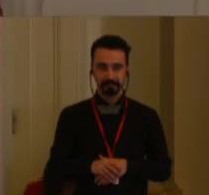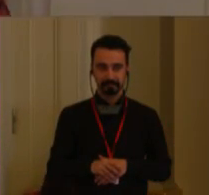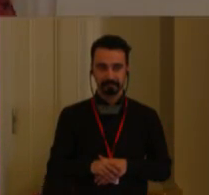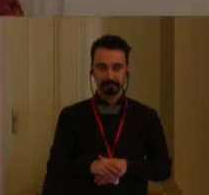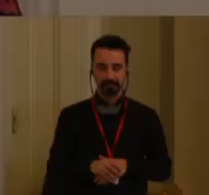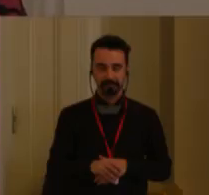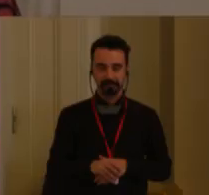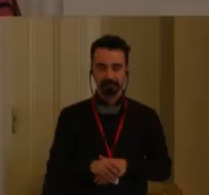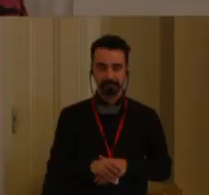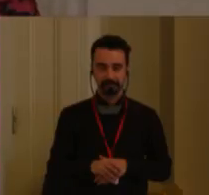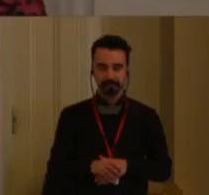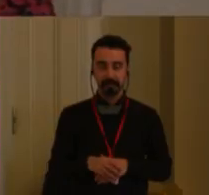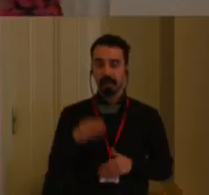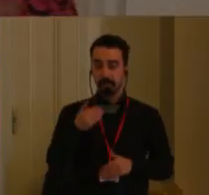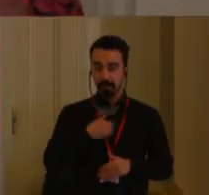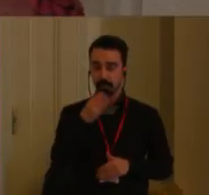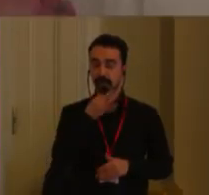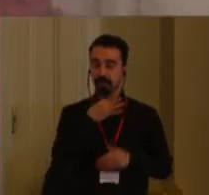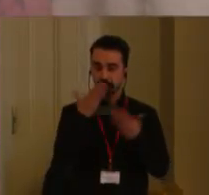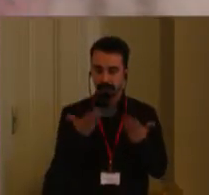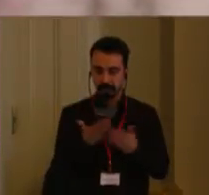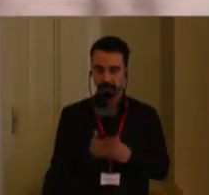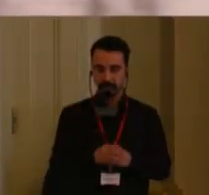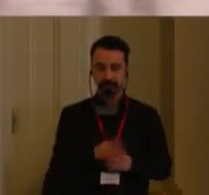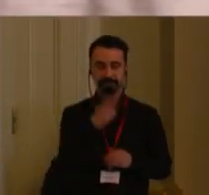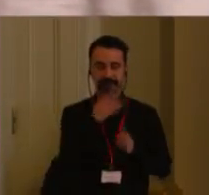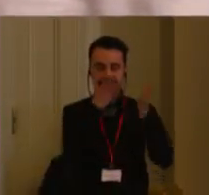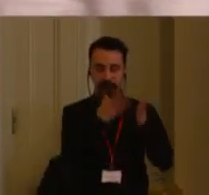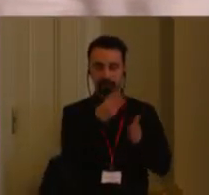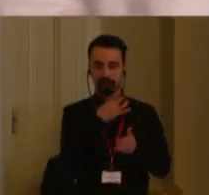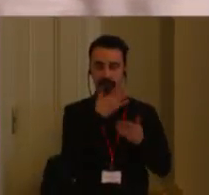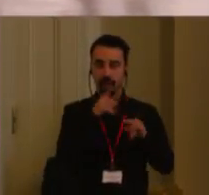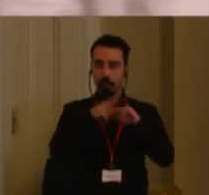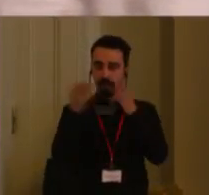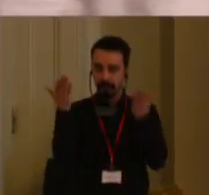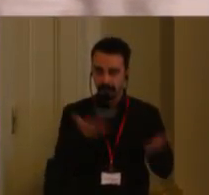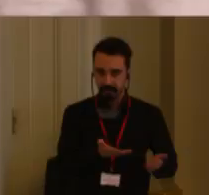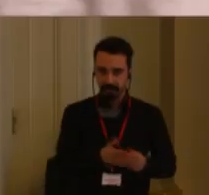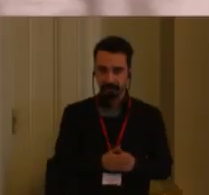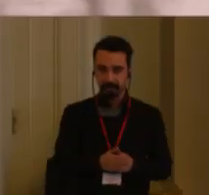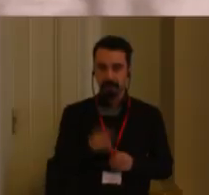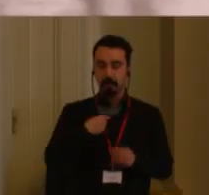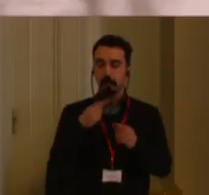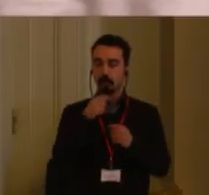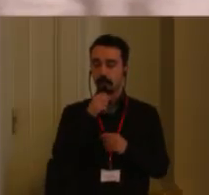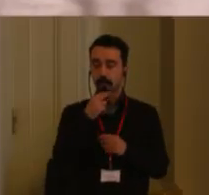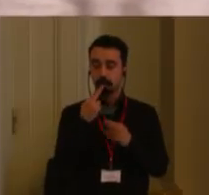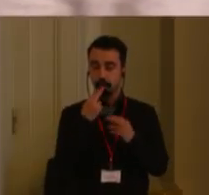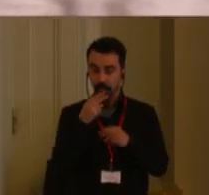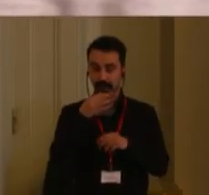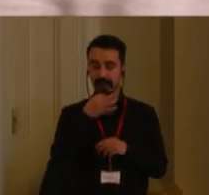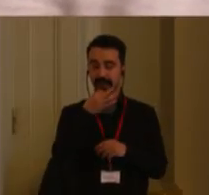Thank you very much, everybody. Welcome to Pera House. And thanks for the invitation to speak today at this very important launch